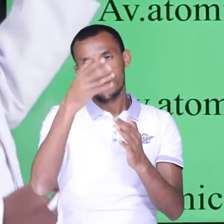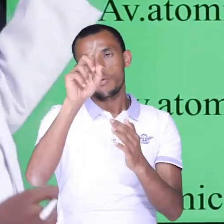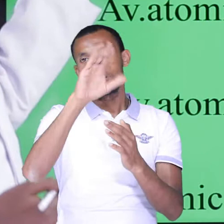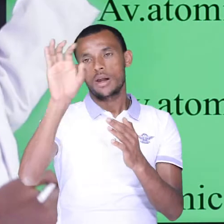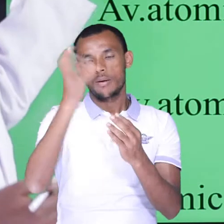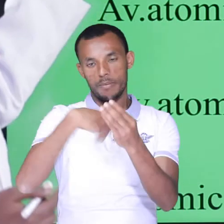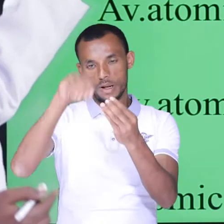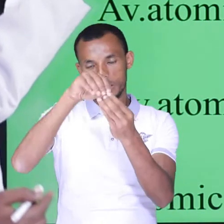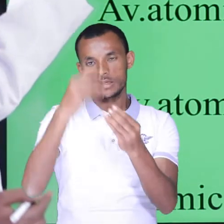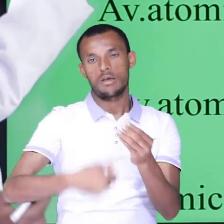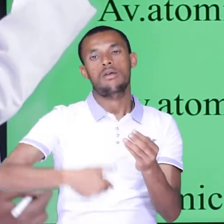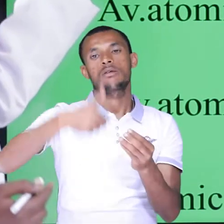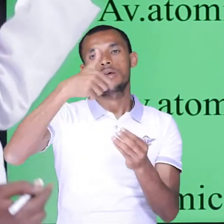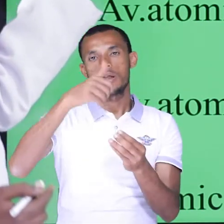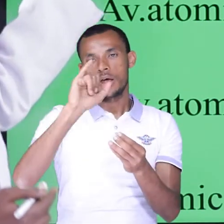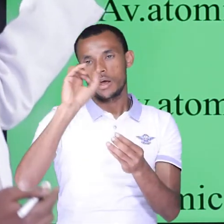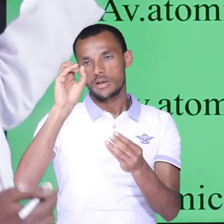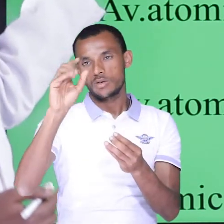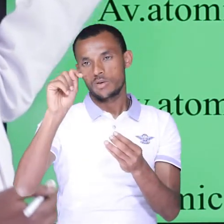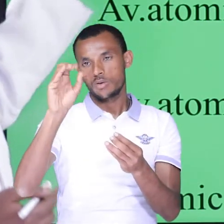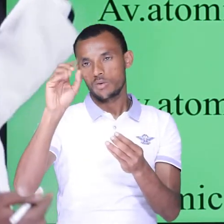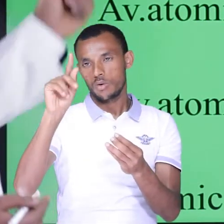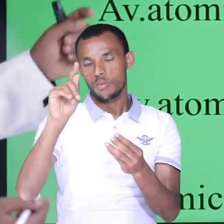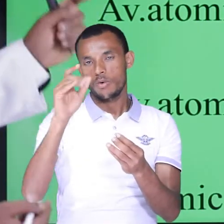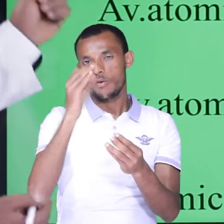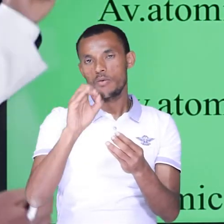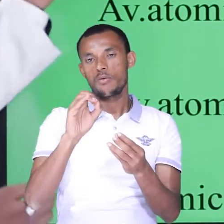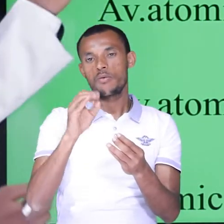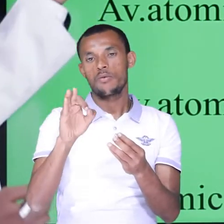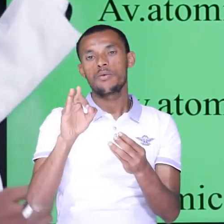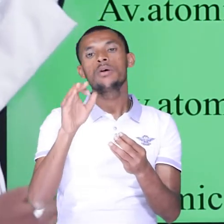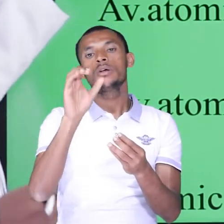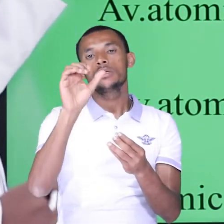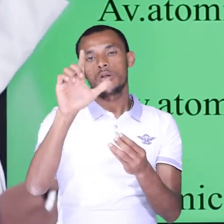and the other isotope of chlorine 35